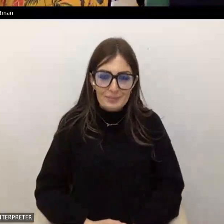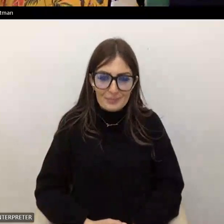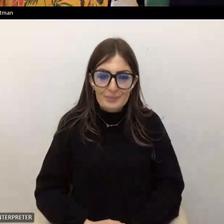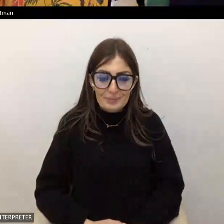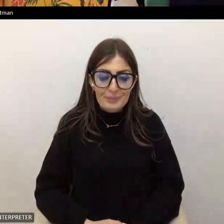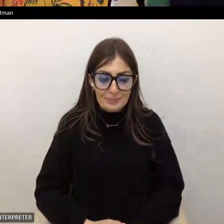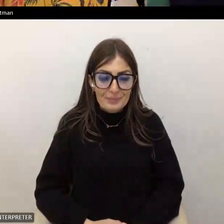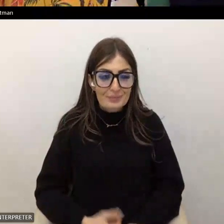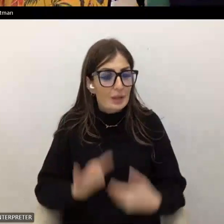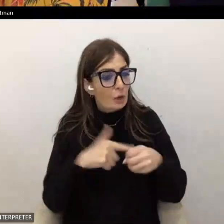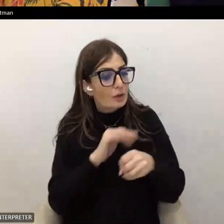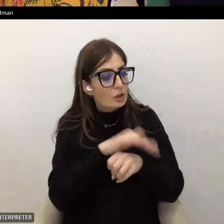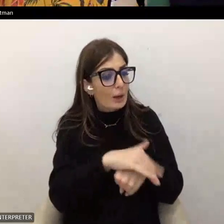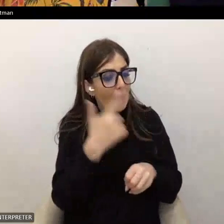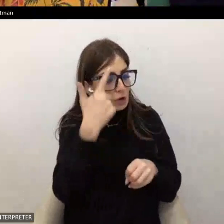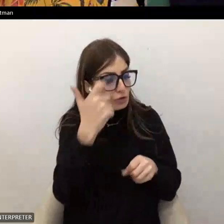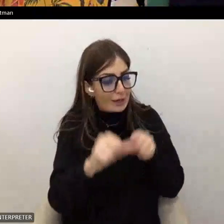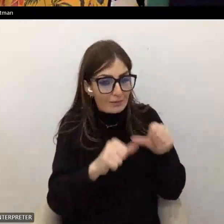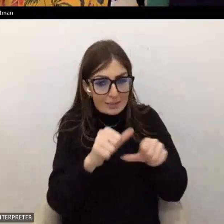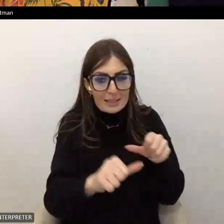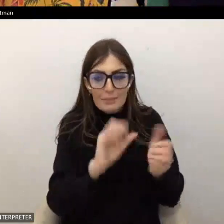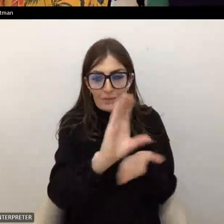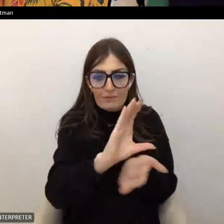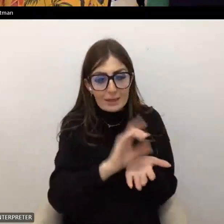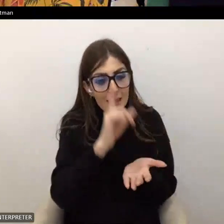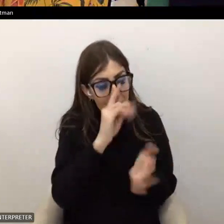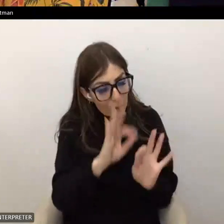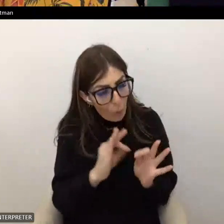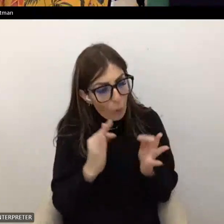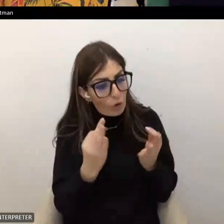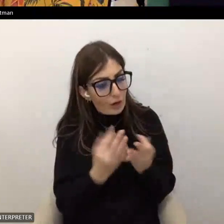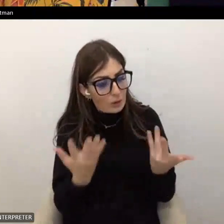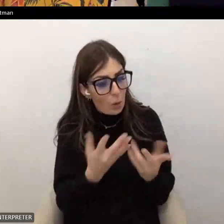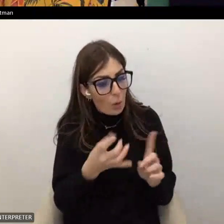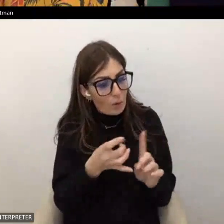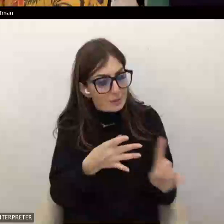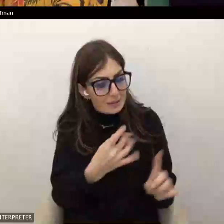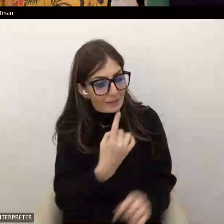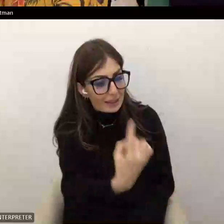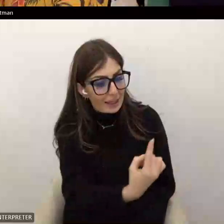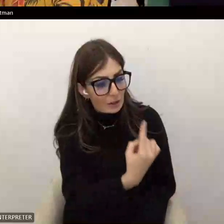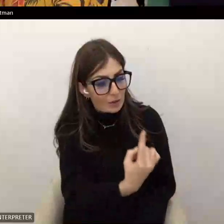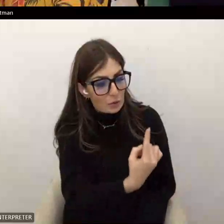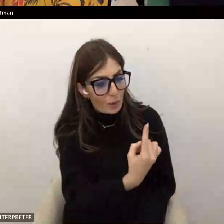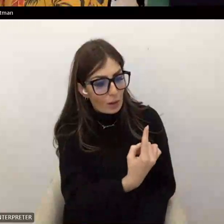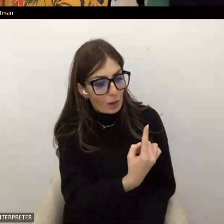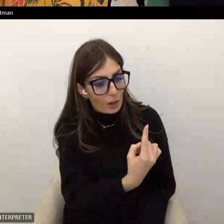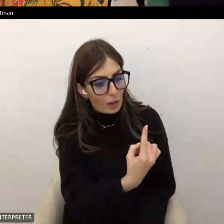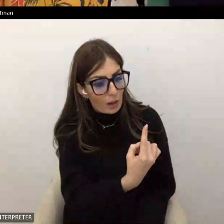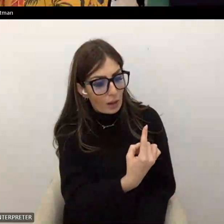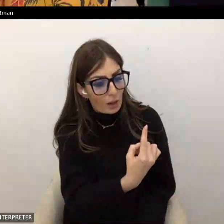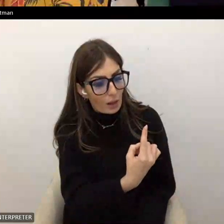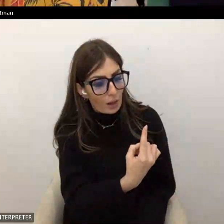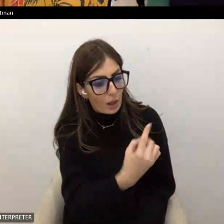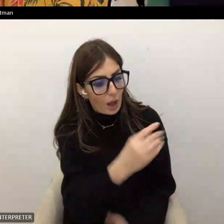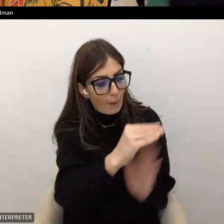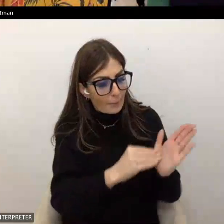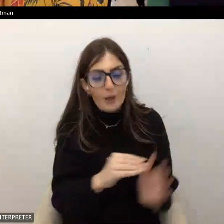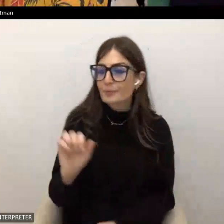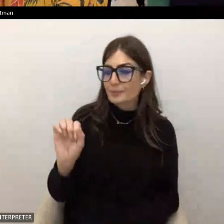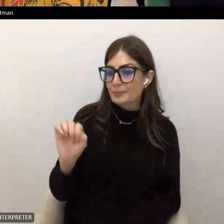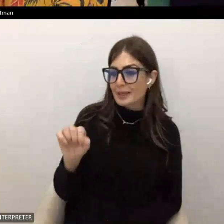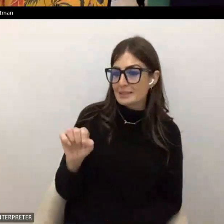about Creative Steps funding. Can organisations auspice individual artists to apply for that funding? Yeah, they most